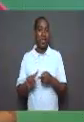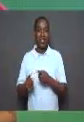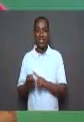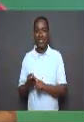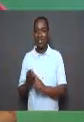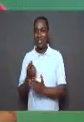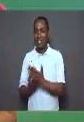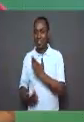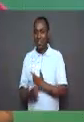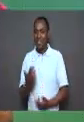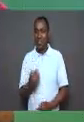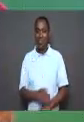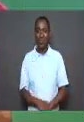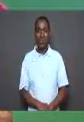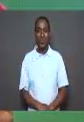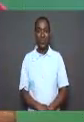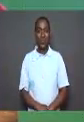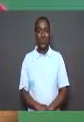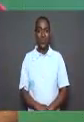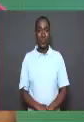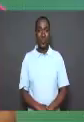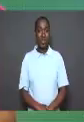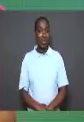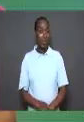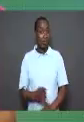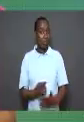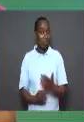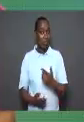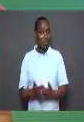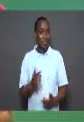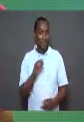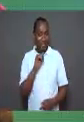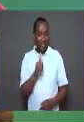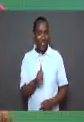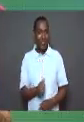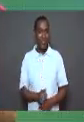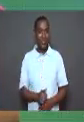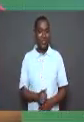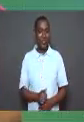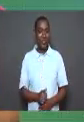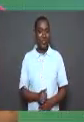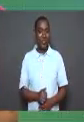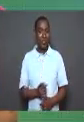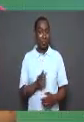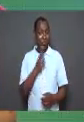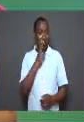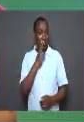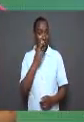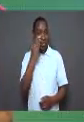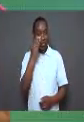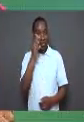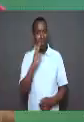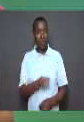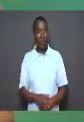with a partner. If you would rather not share, the number of people you know who